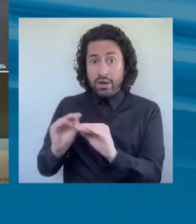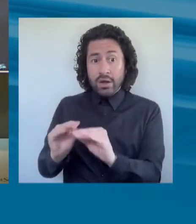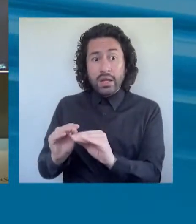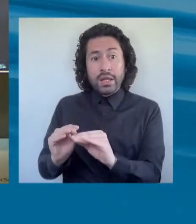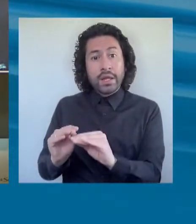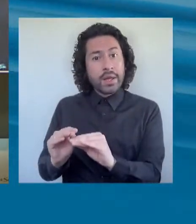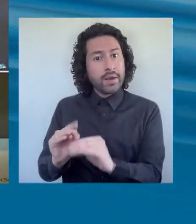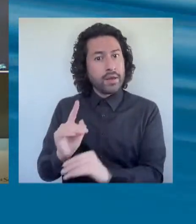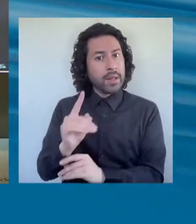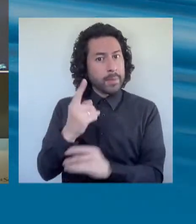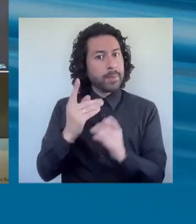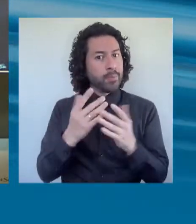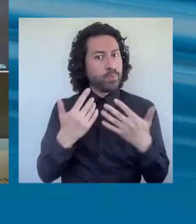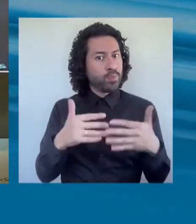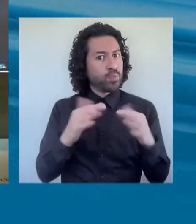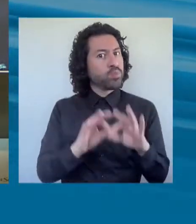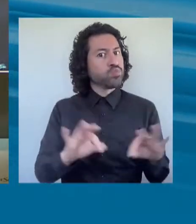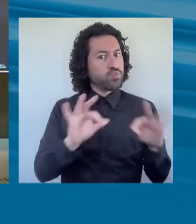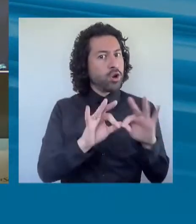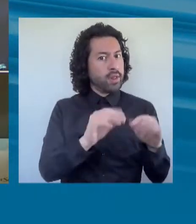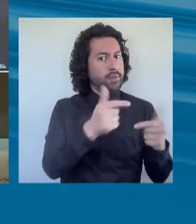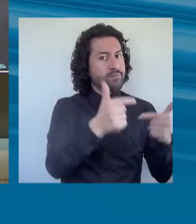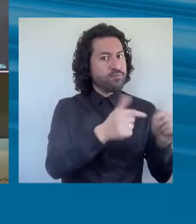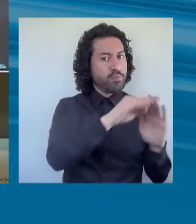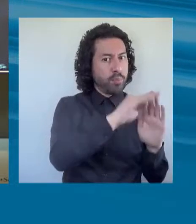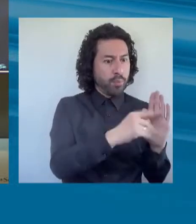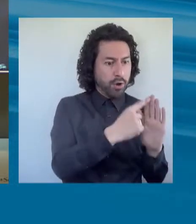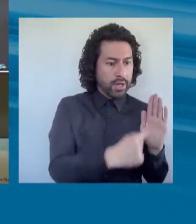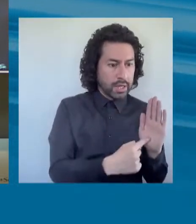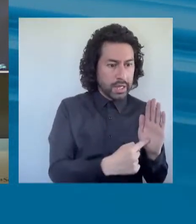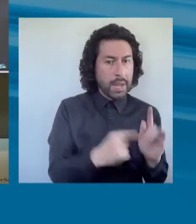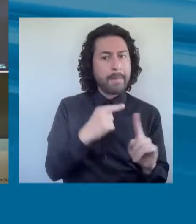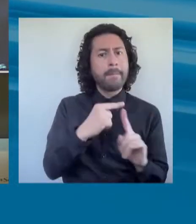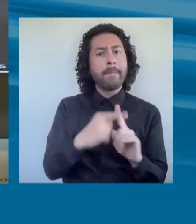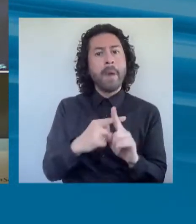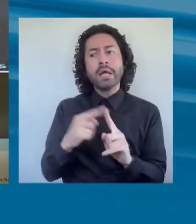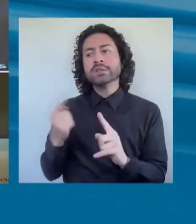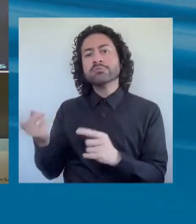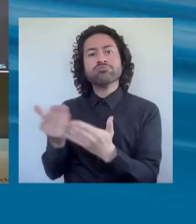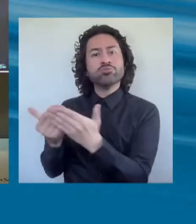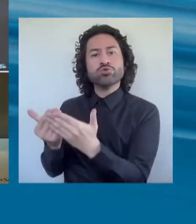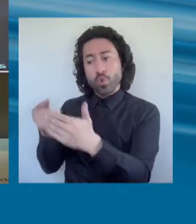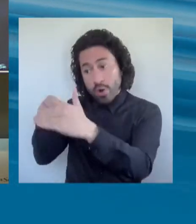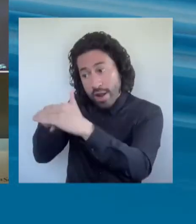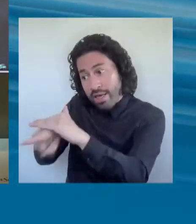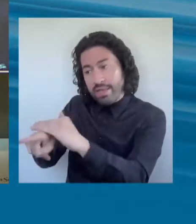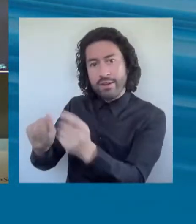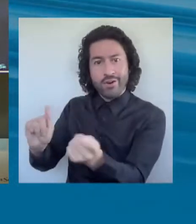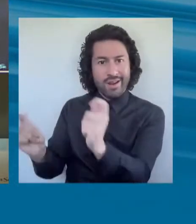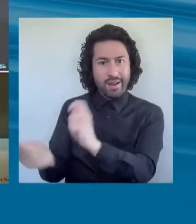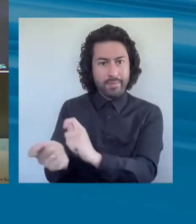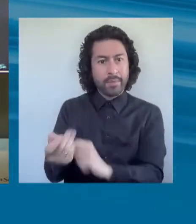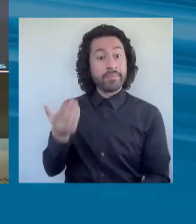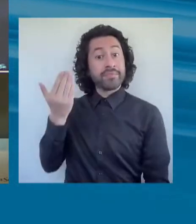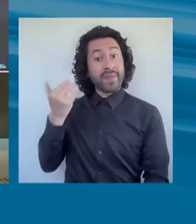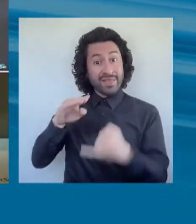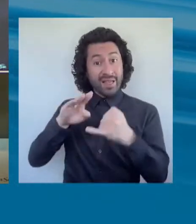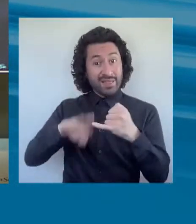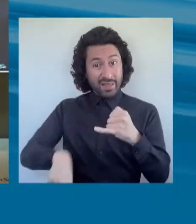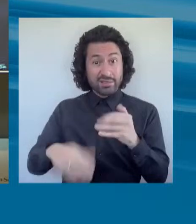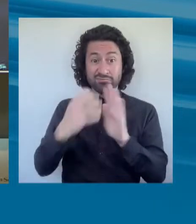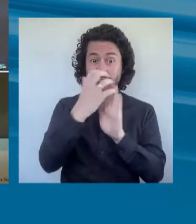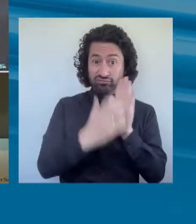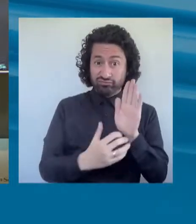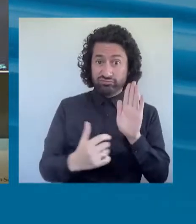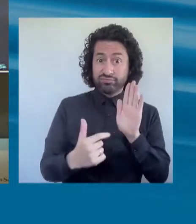to be aware that the education system requires seeing what's happening in the